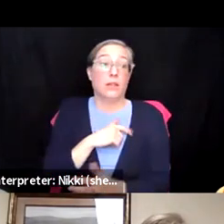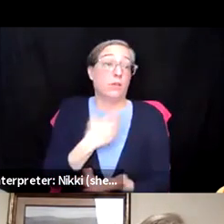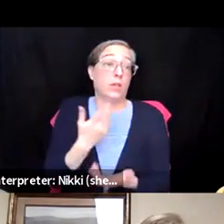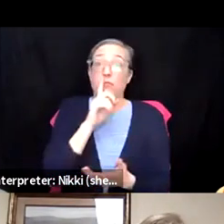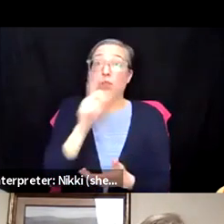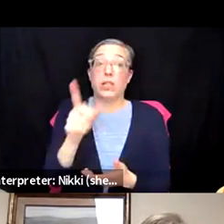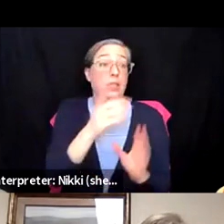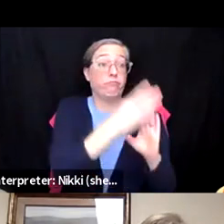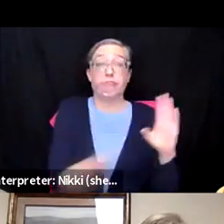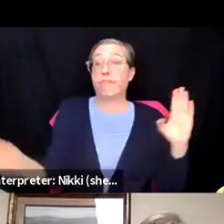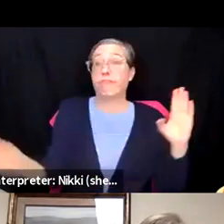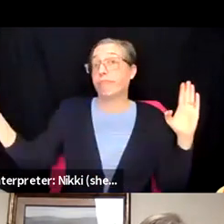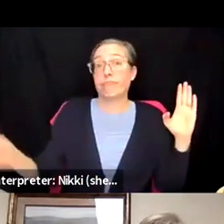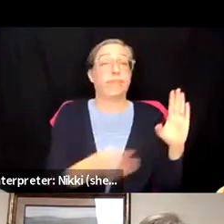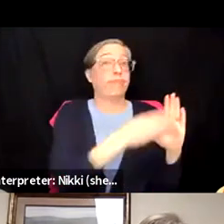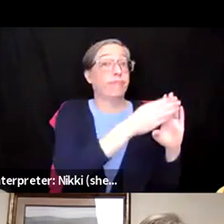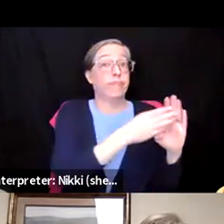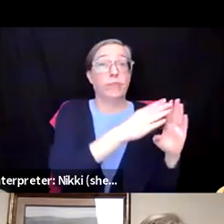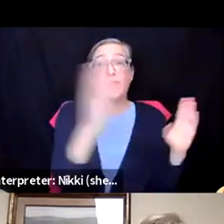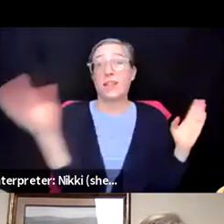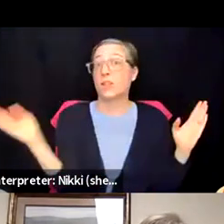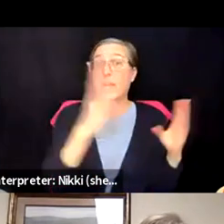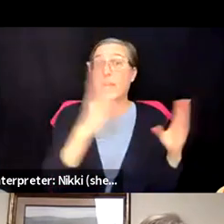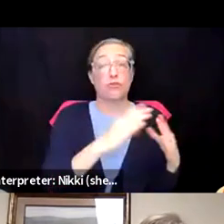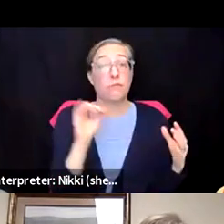spectrum of disabilities. So